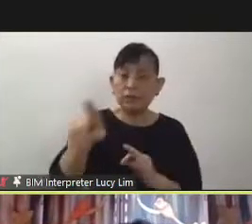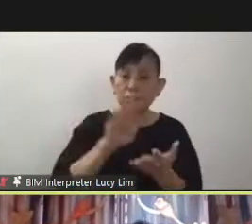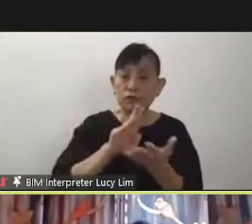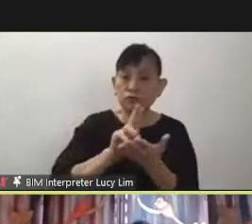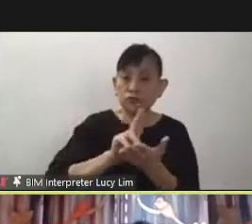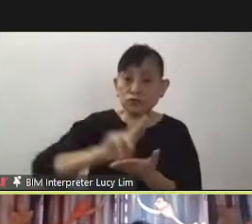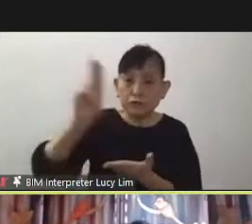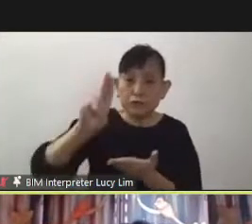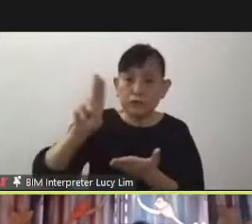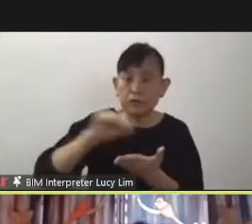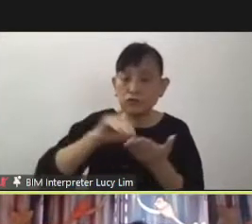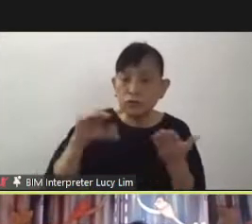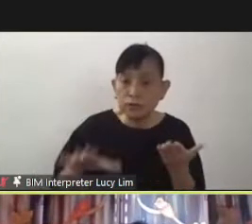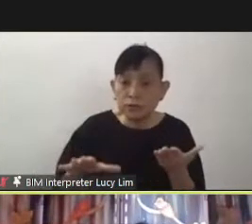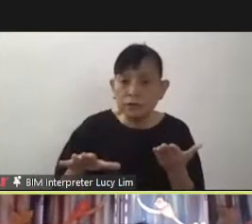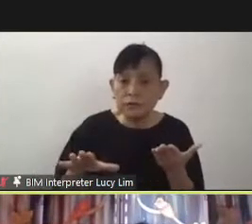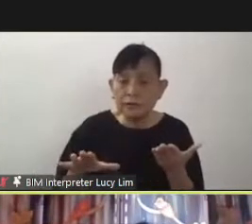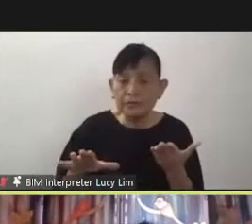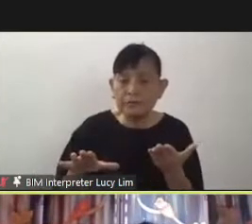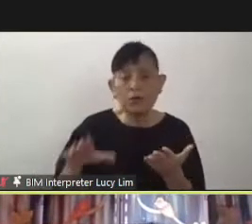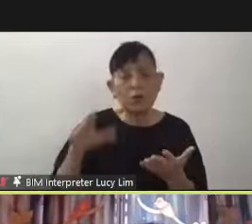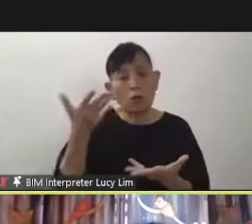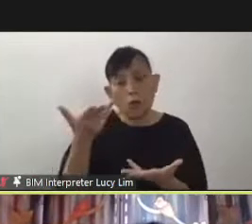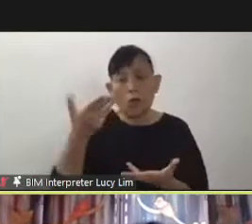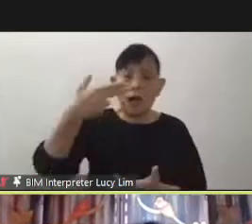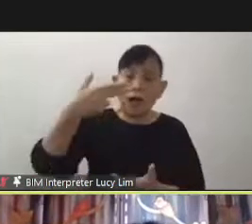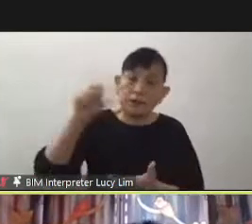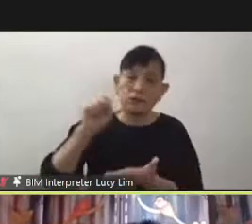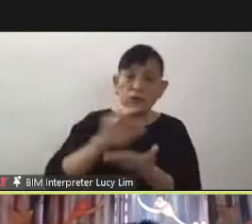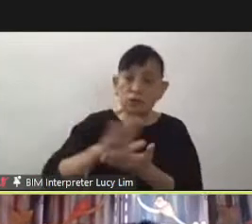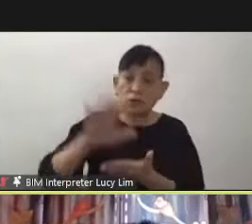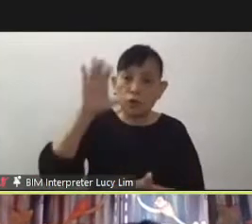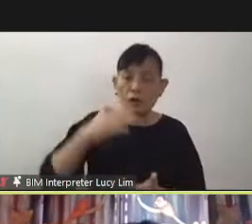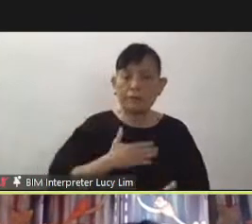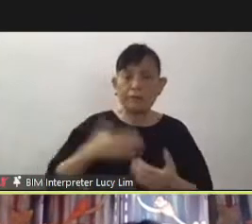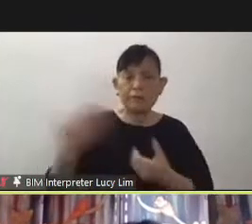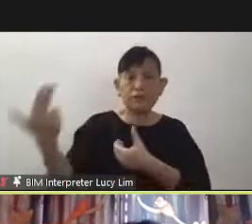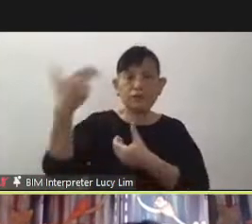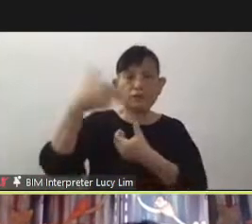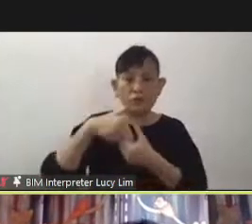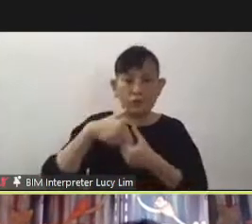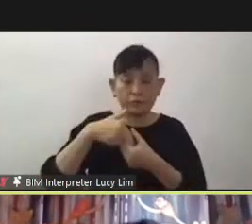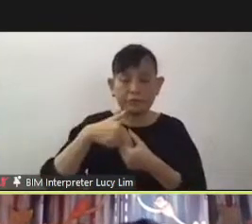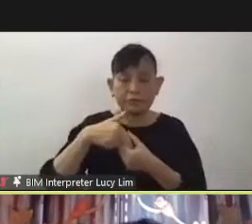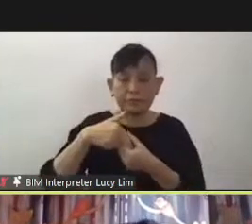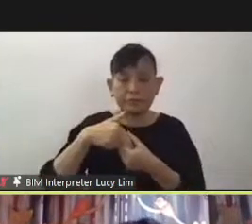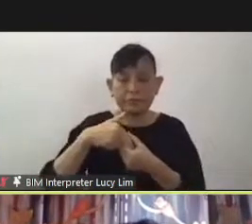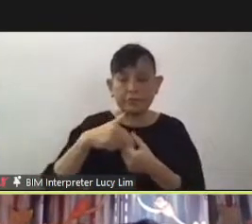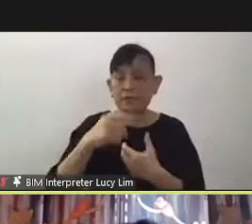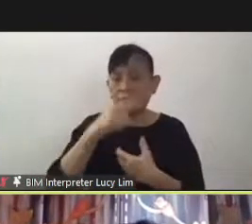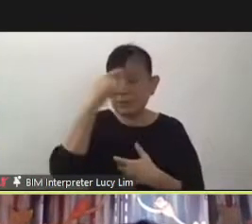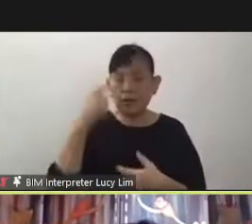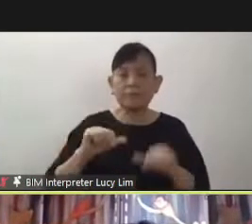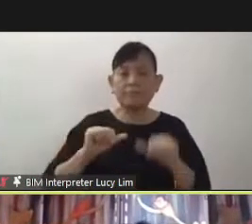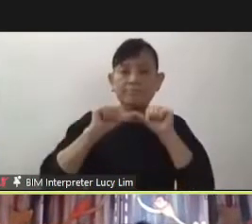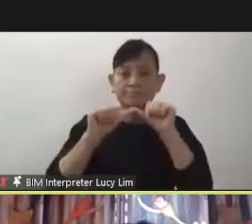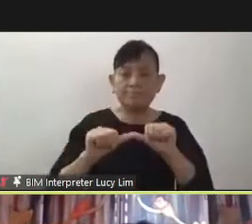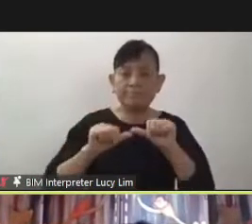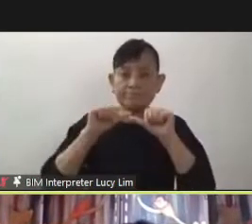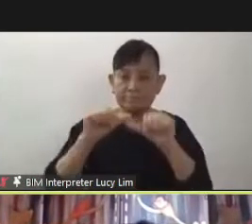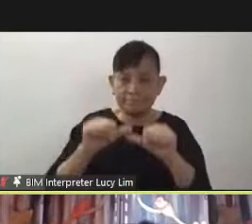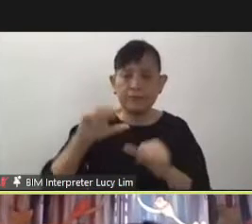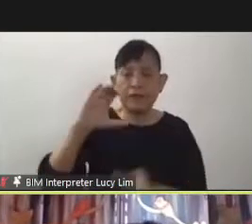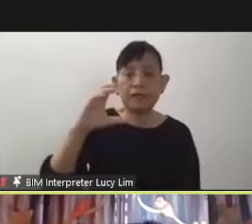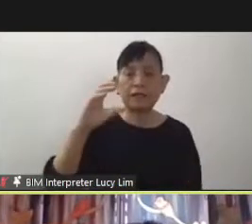if you're a university student or high school student, you can join us, especially because we will continuously do Chakna Siswa and we